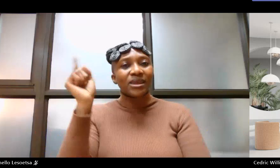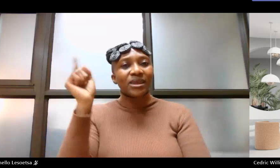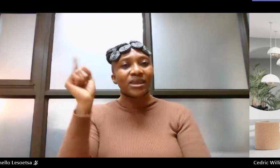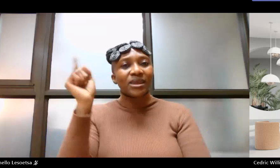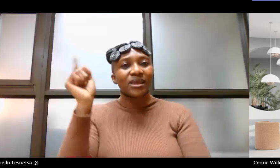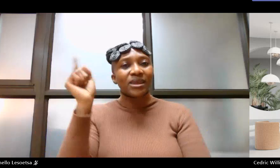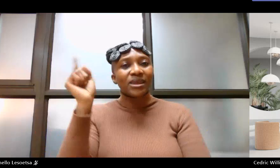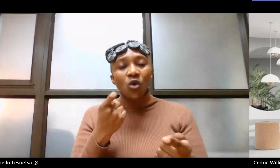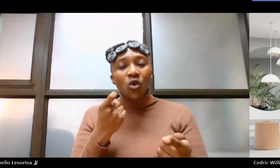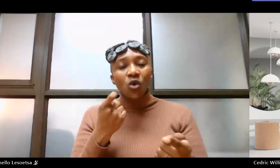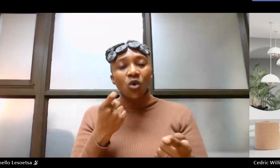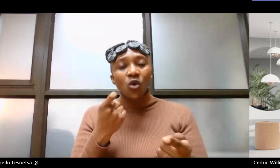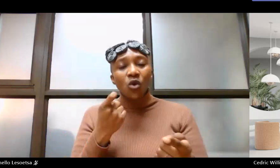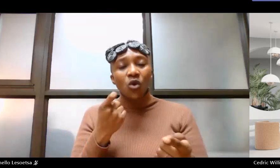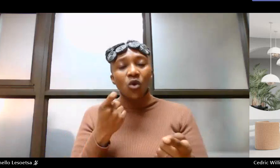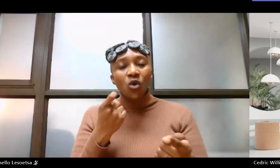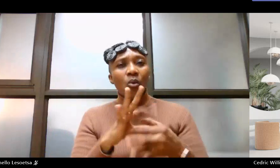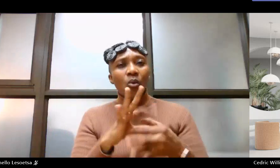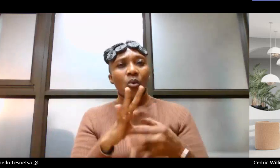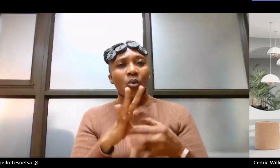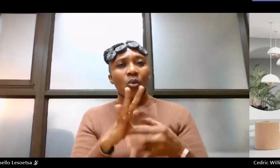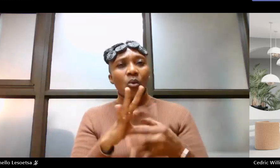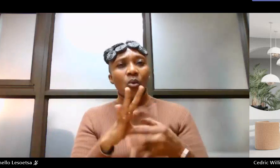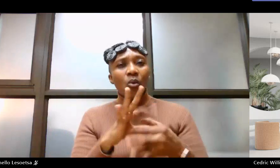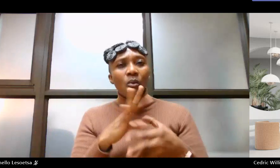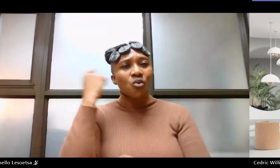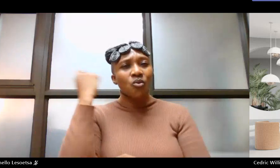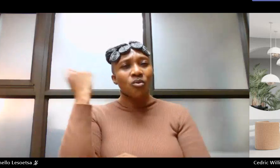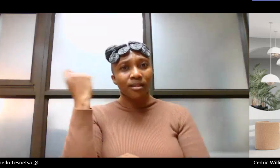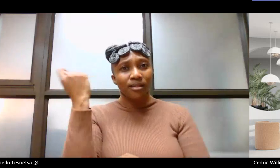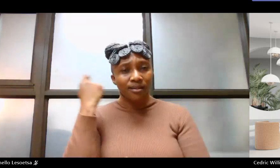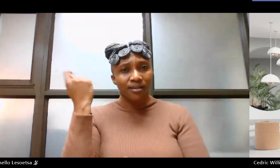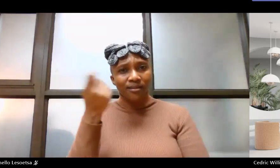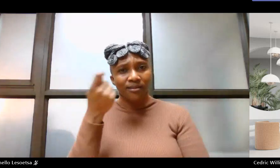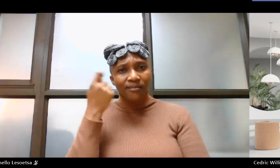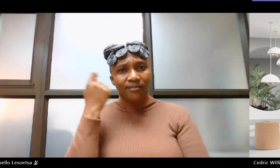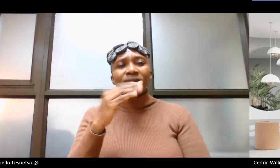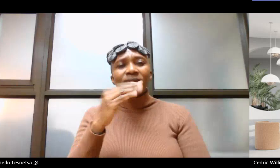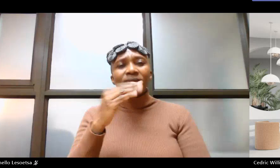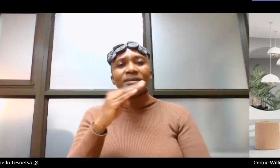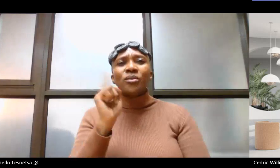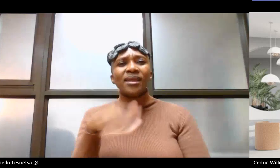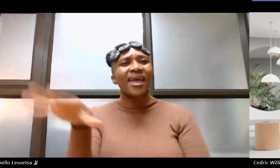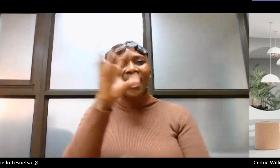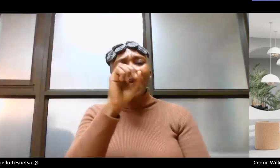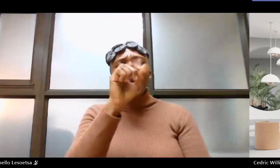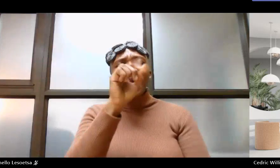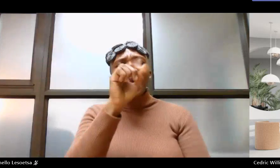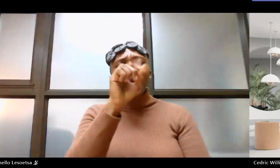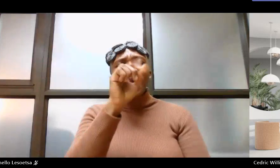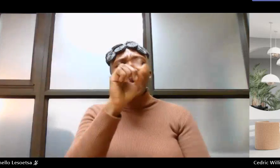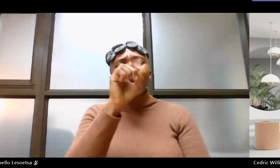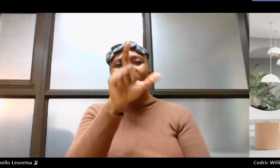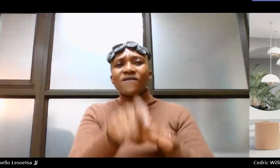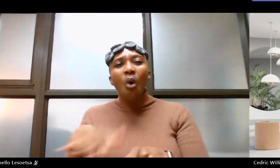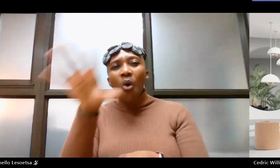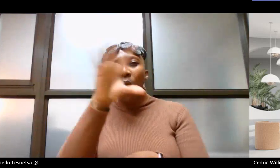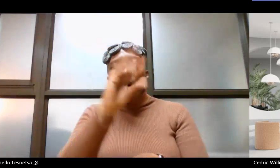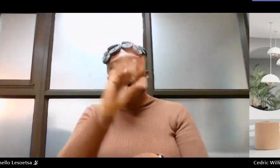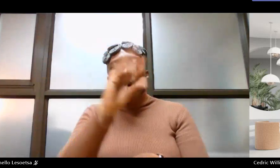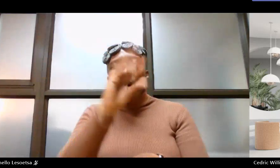I come from in a rural setting, it's not everybody or it's not every disability that is